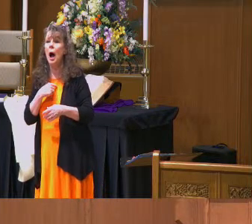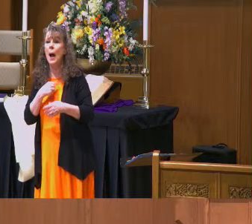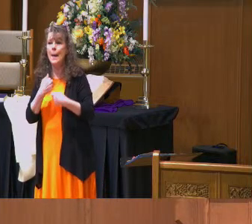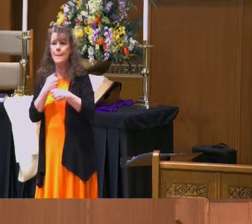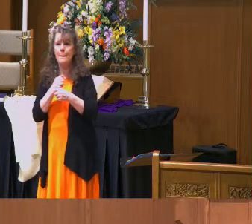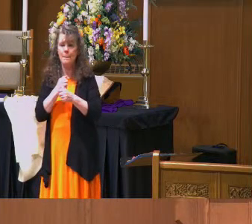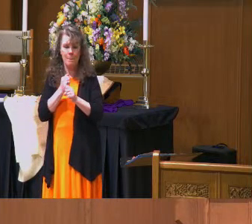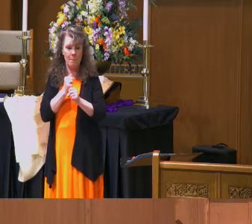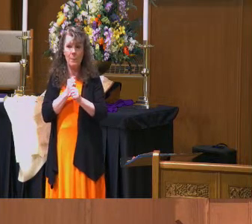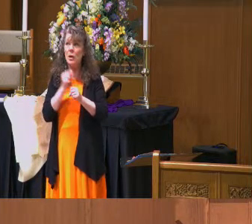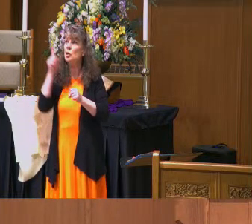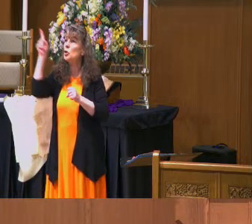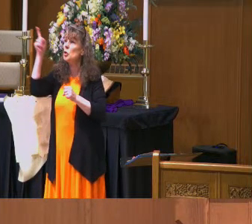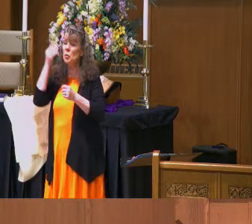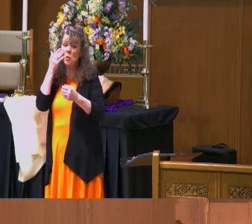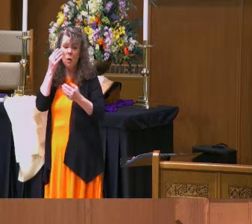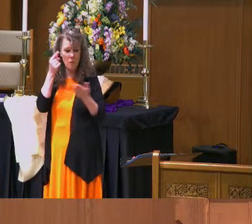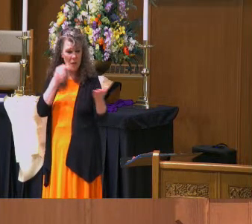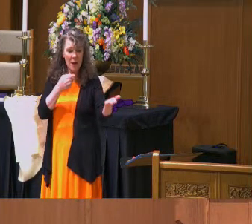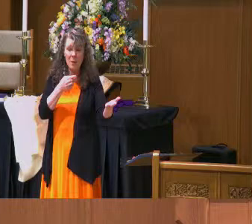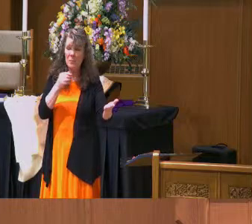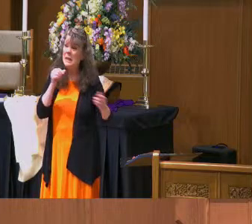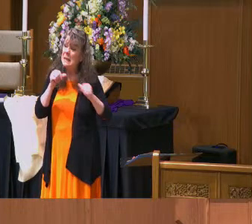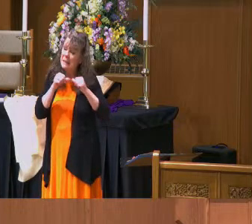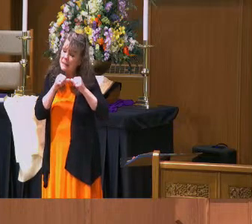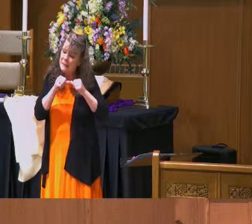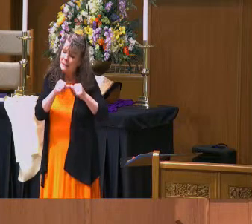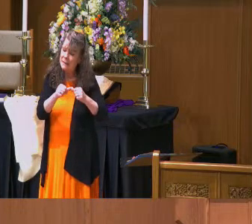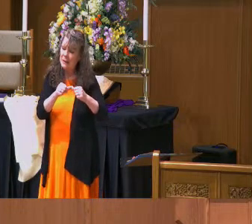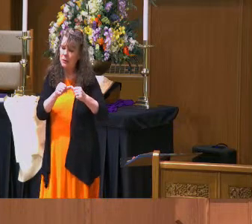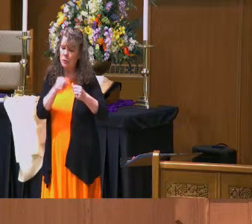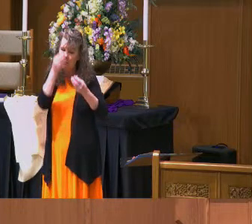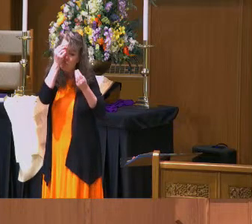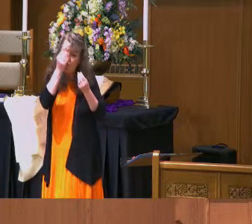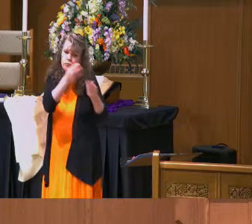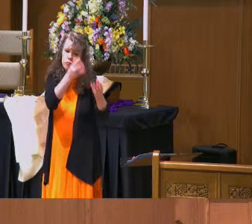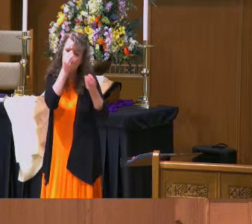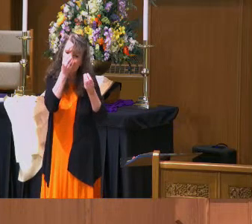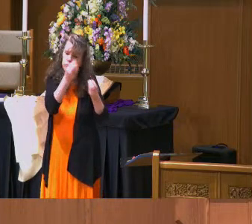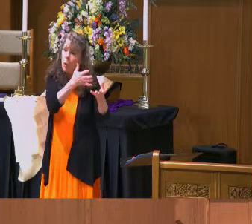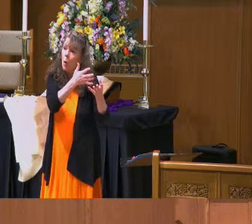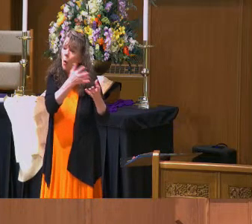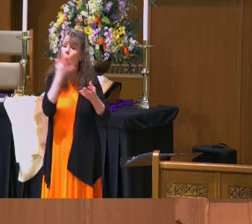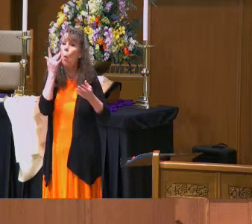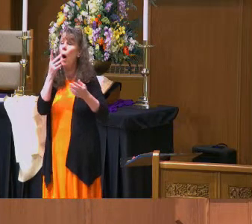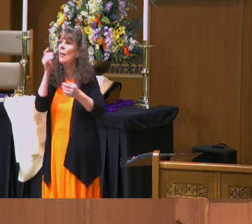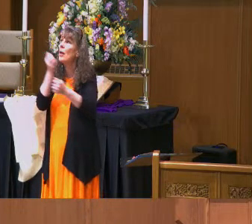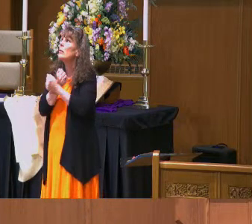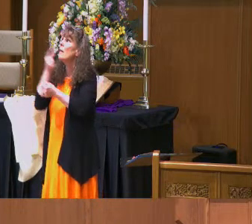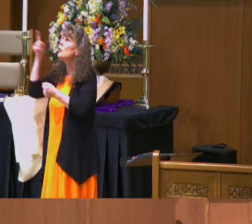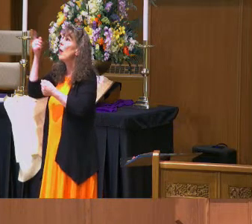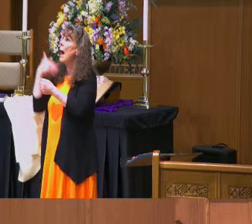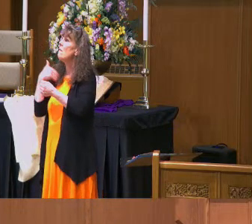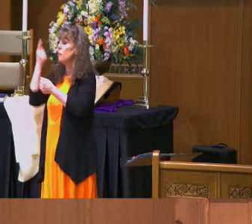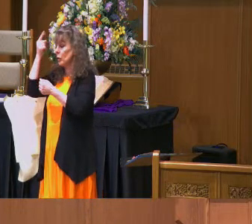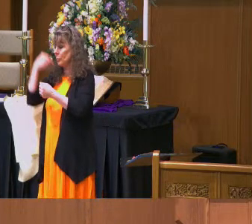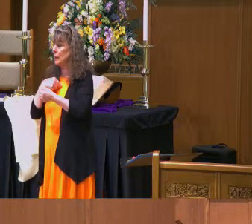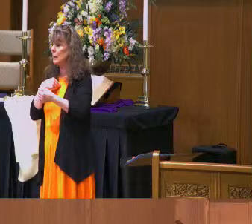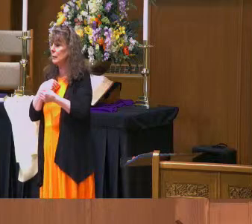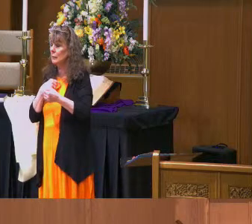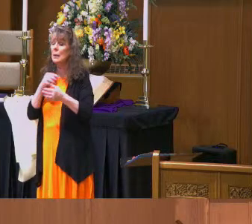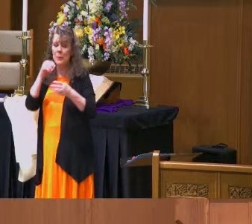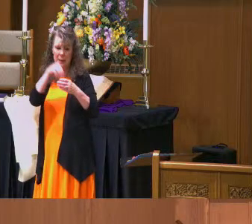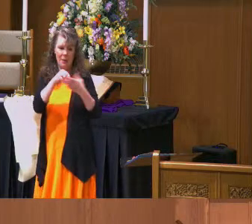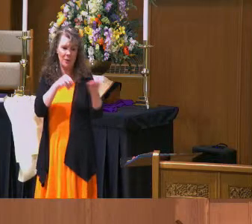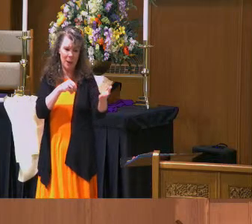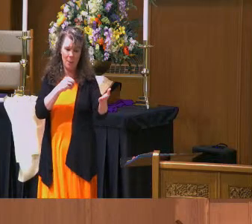you known to them and will continue to make you known, in order that the love you have for me may be in them, and